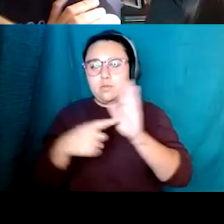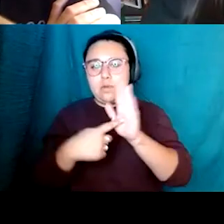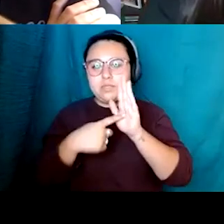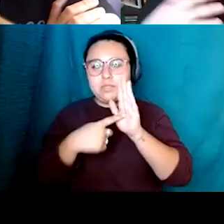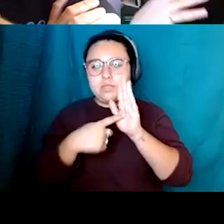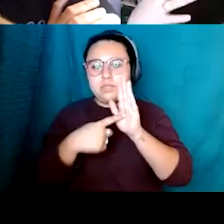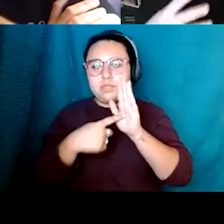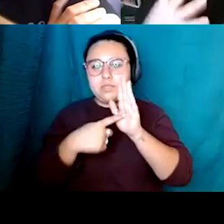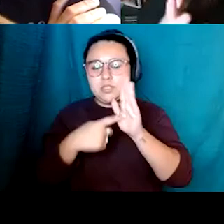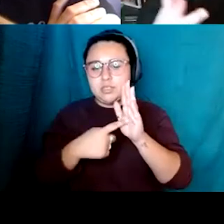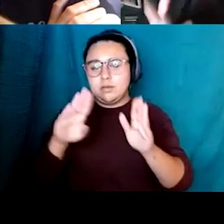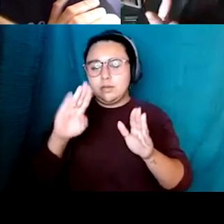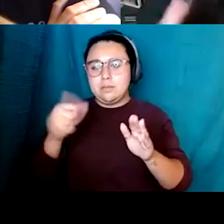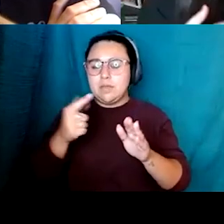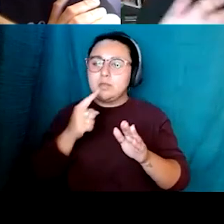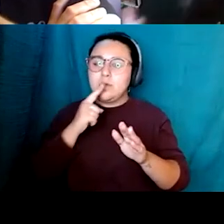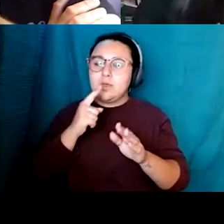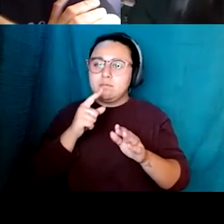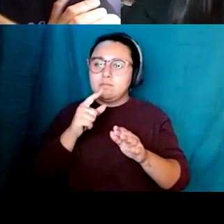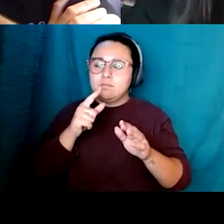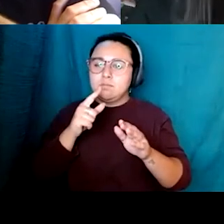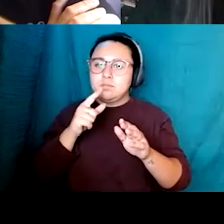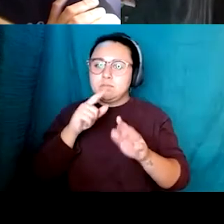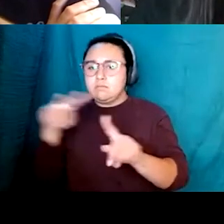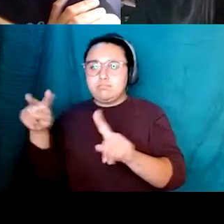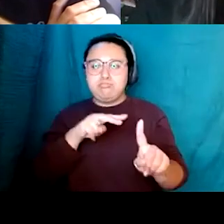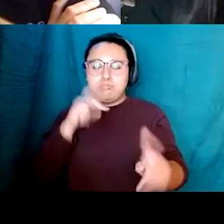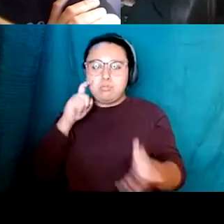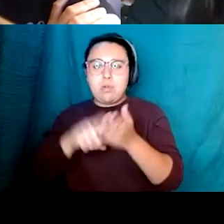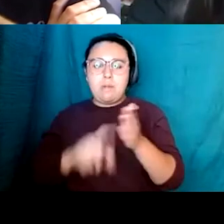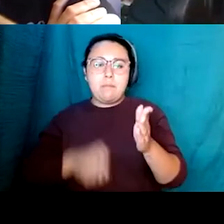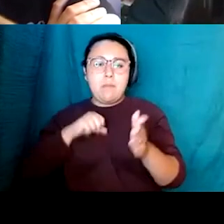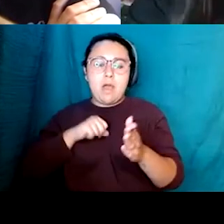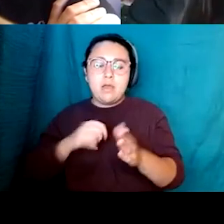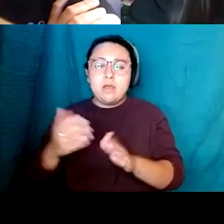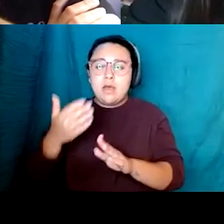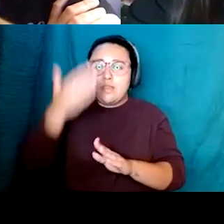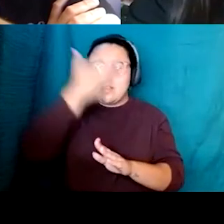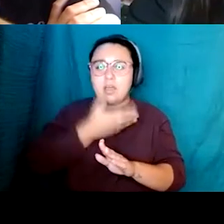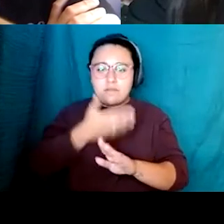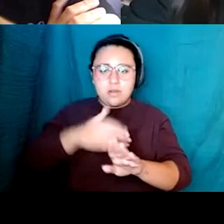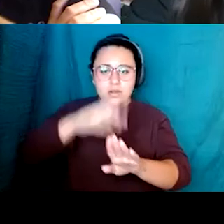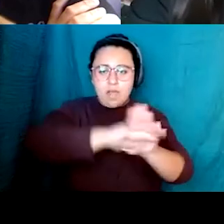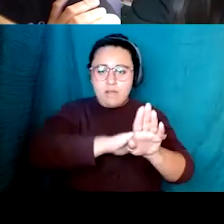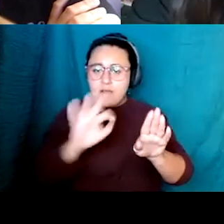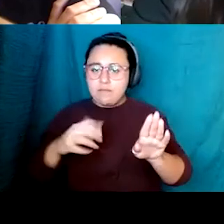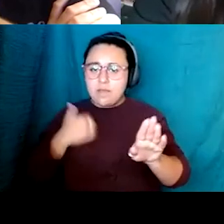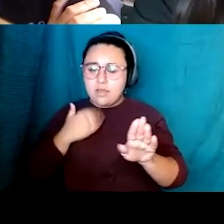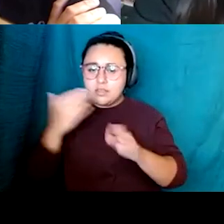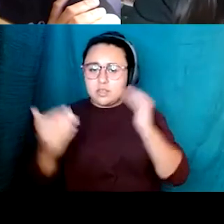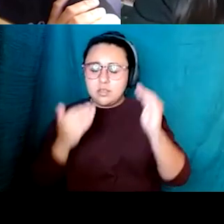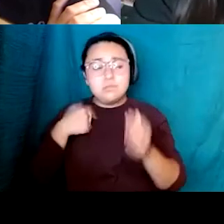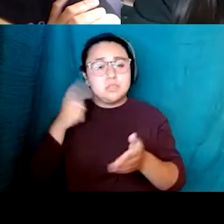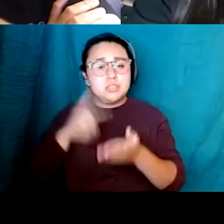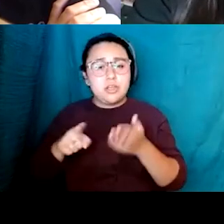representation being like so loud and proudly represented on the cover of young adult books these days. So I highly recommend checking her out